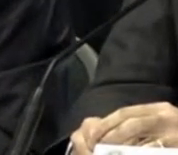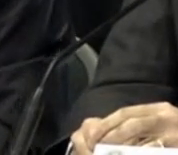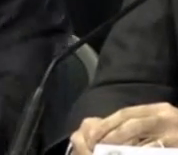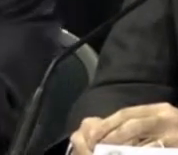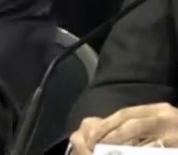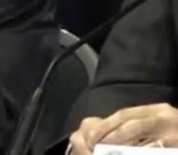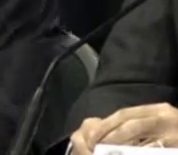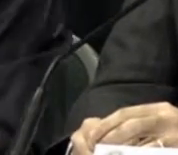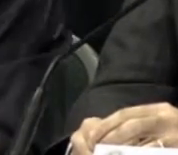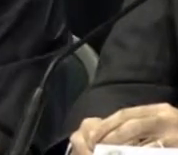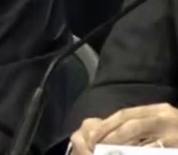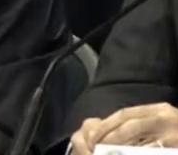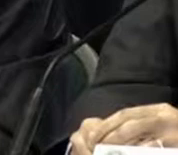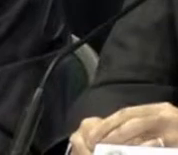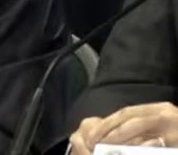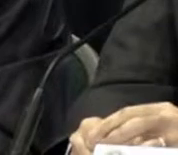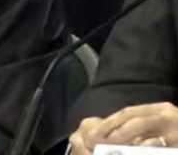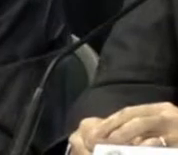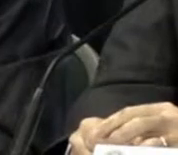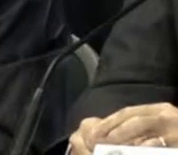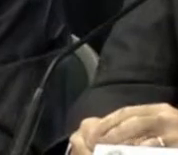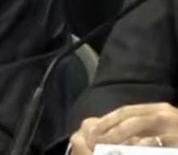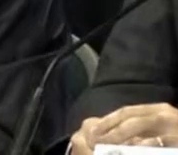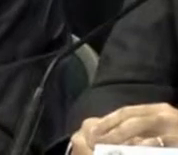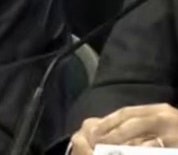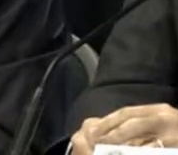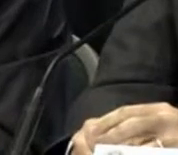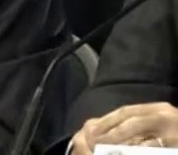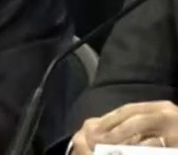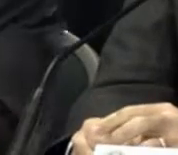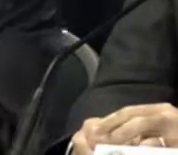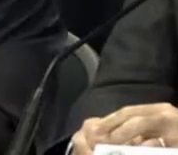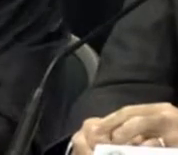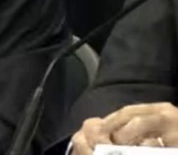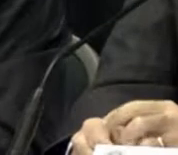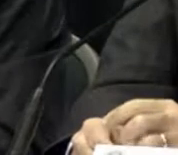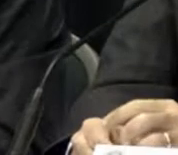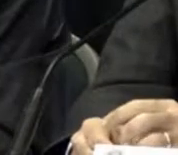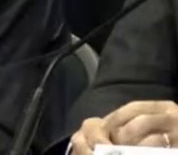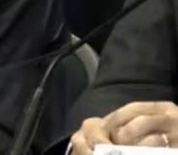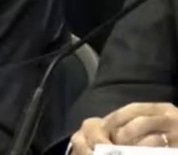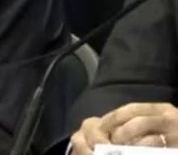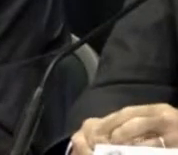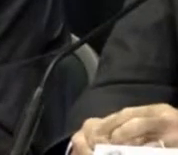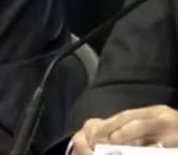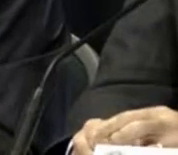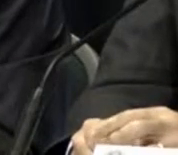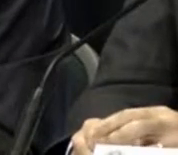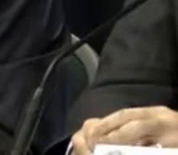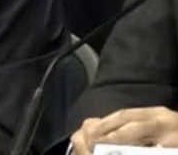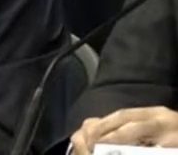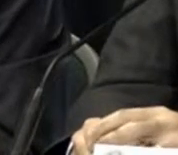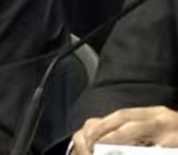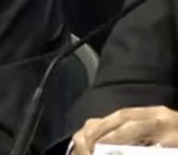today's report by the government, by AFAF particularly, and by the Treasury.